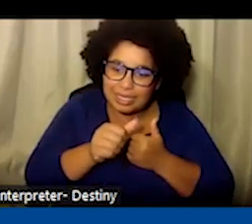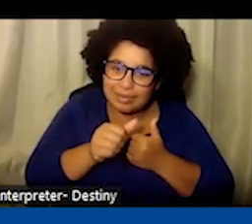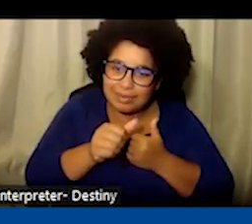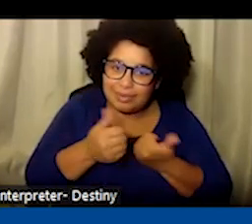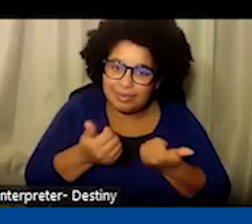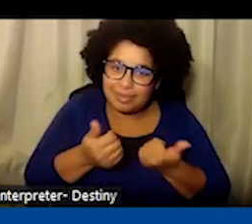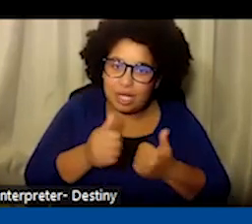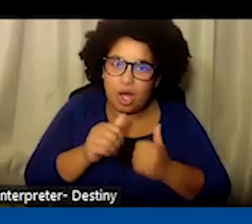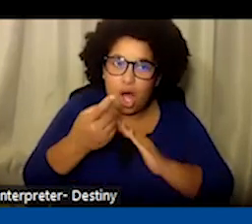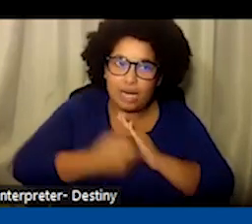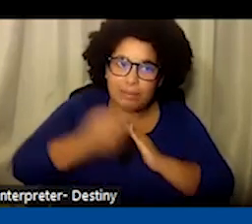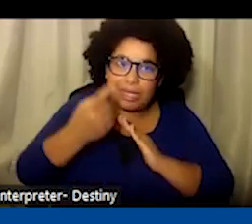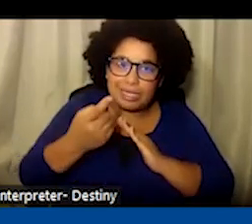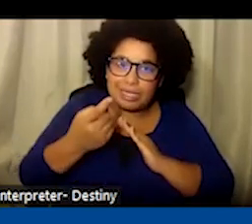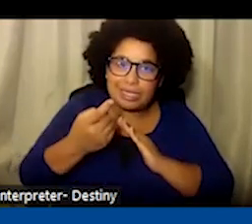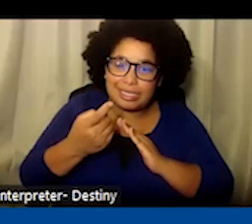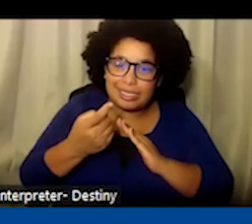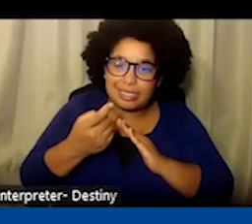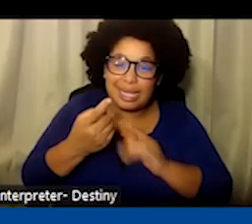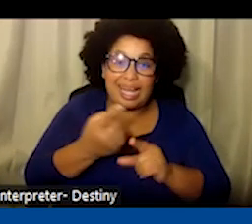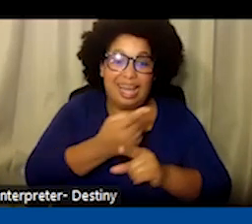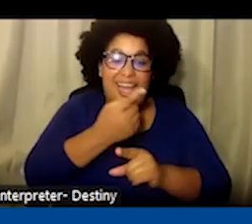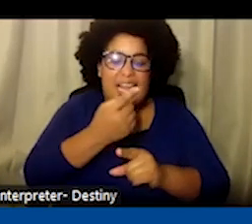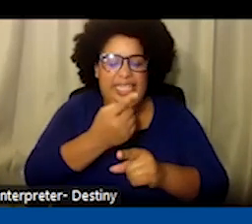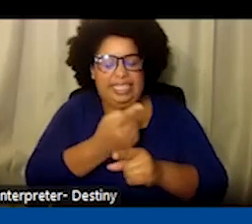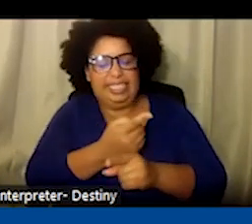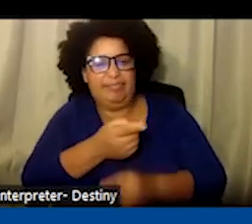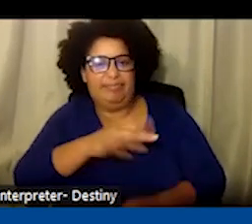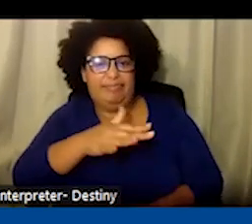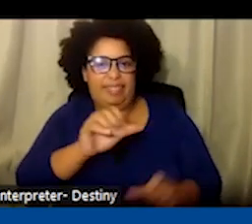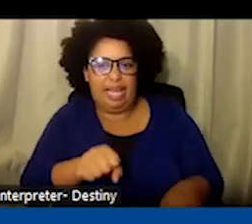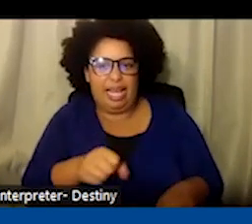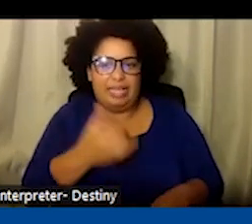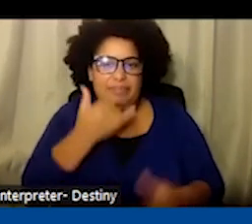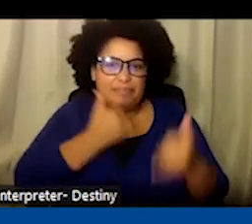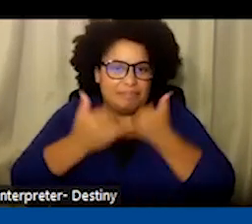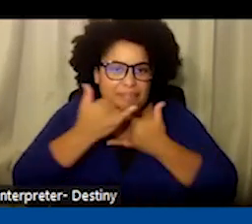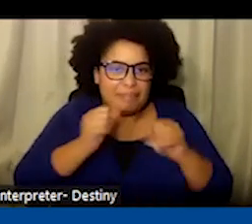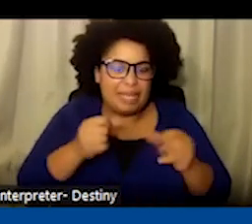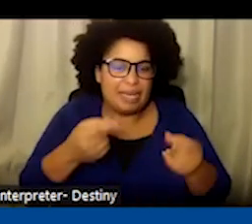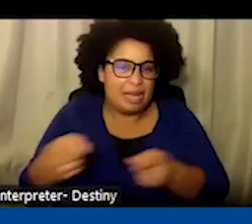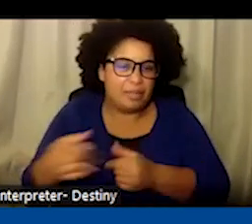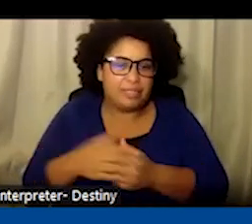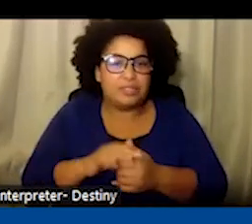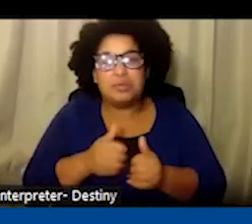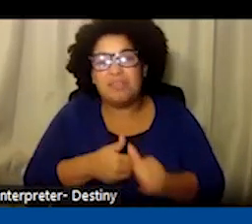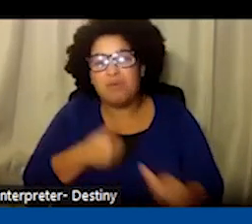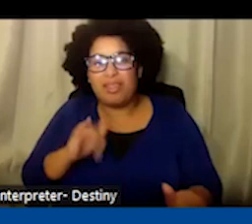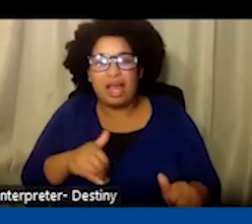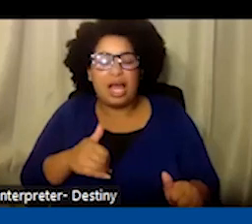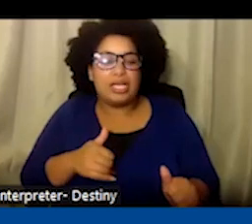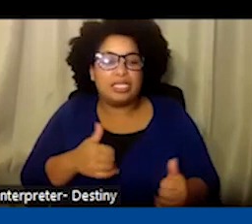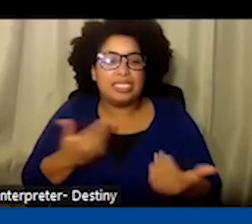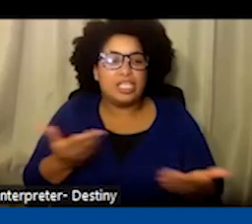automated closed captioning to not be as correct as it should be, or to have mistakes in between it. To avoid this issue, here at